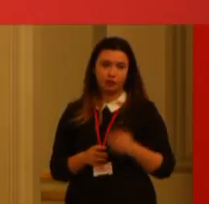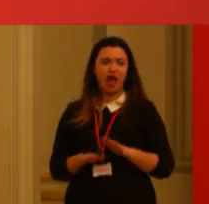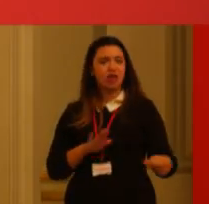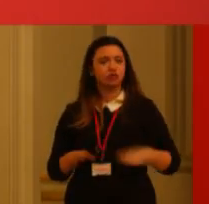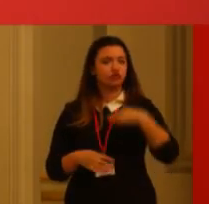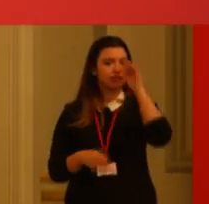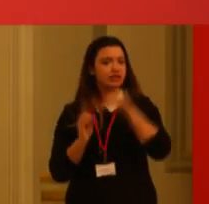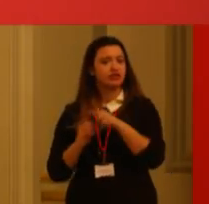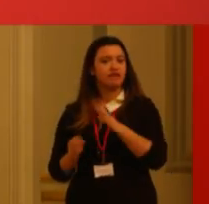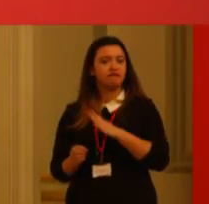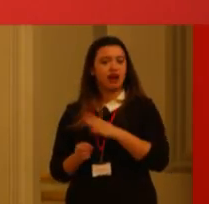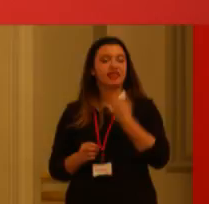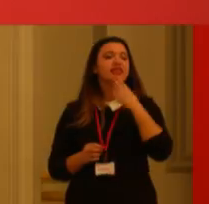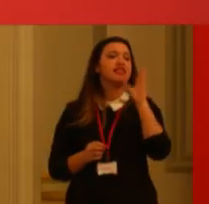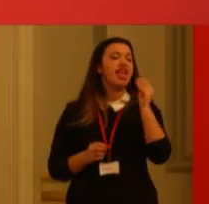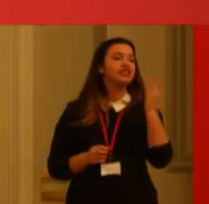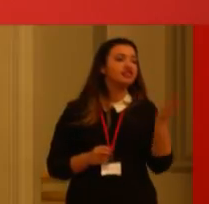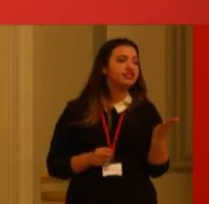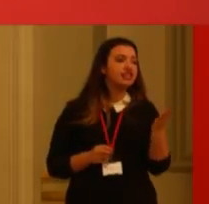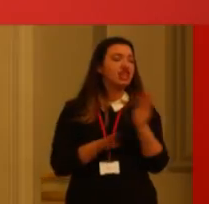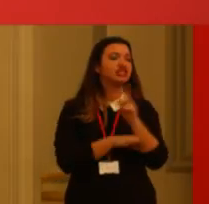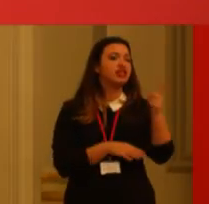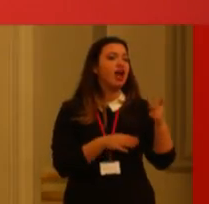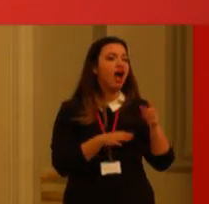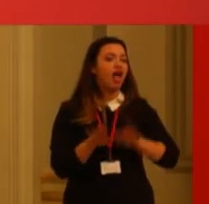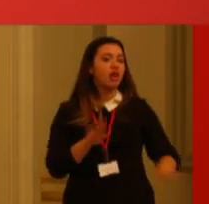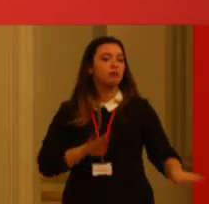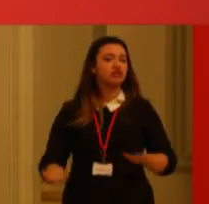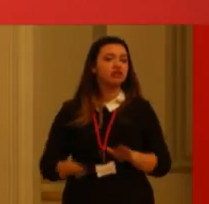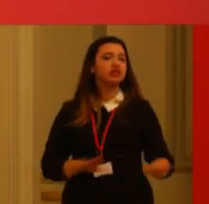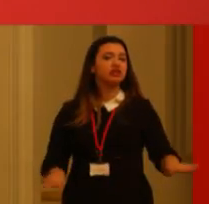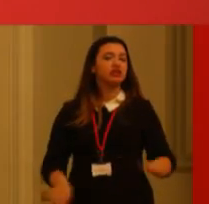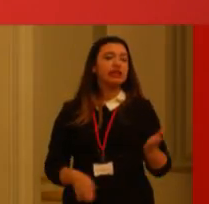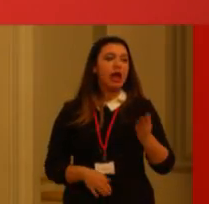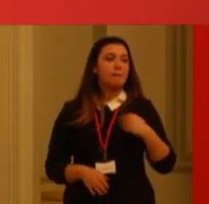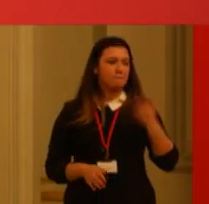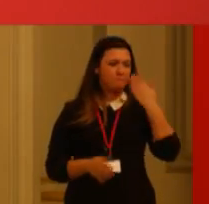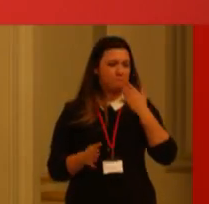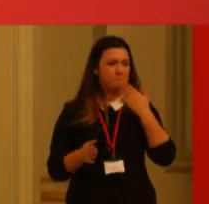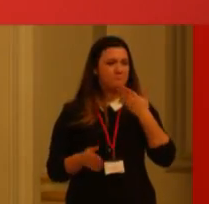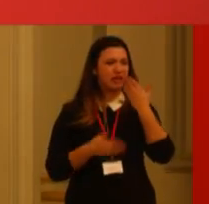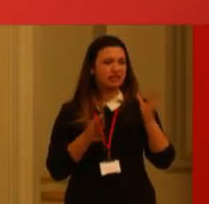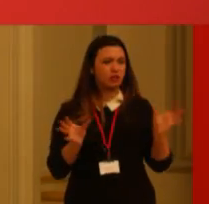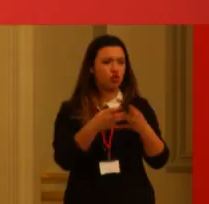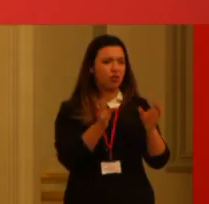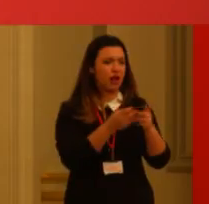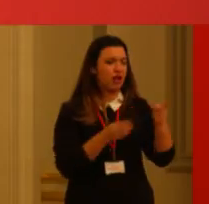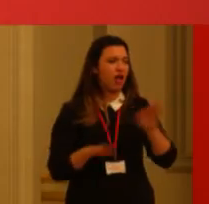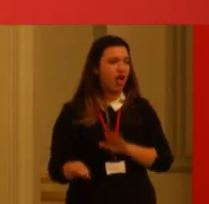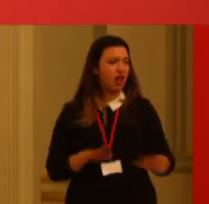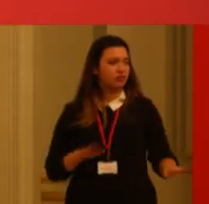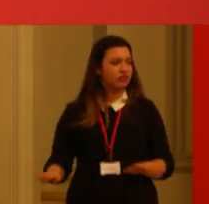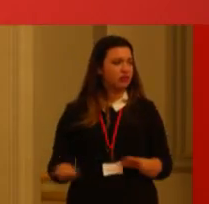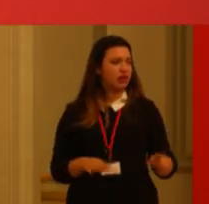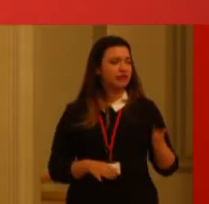mean, discrimination. So those stereotypes don't change. Yeah, young people being exposed to